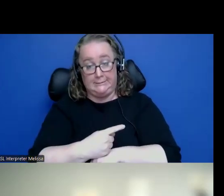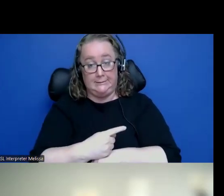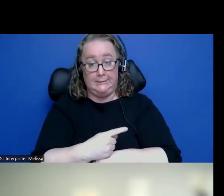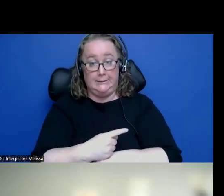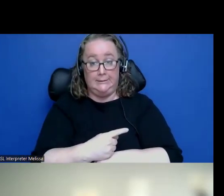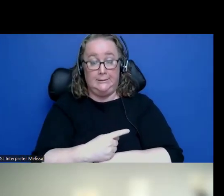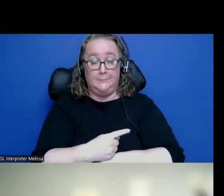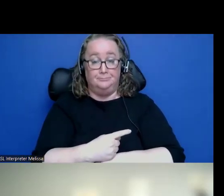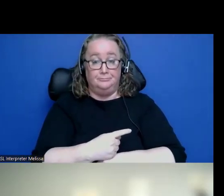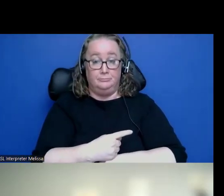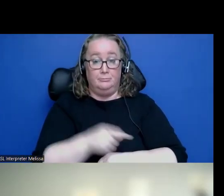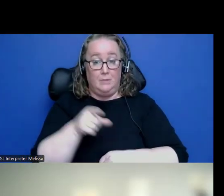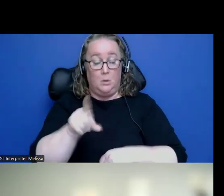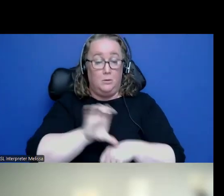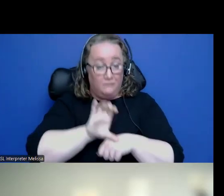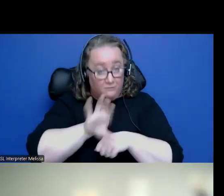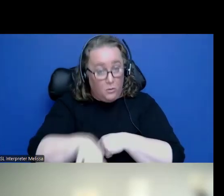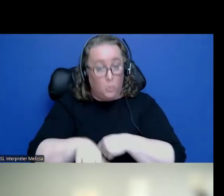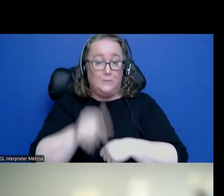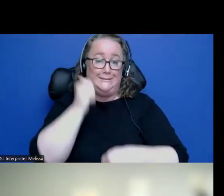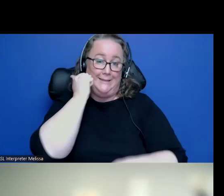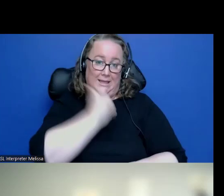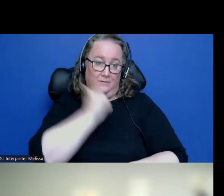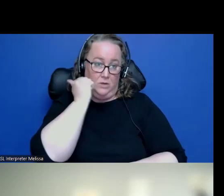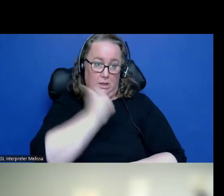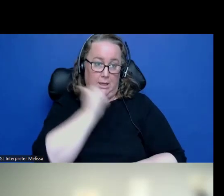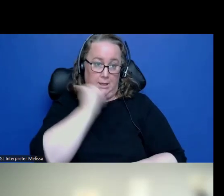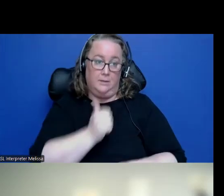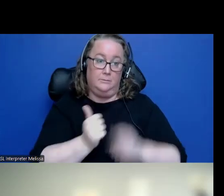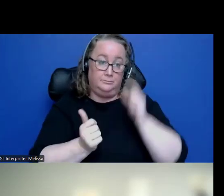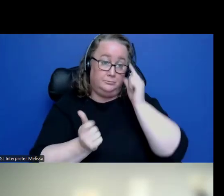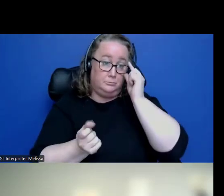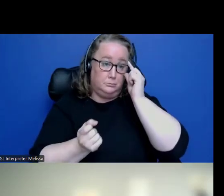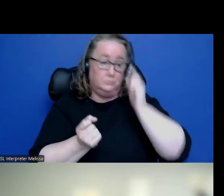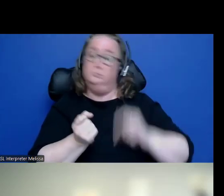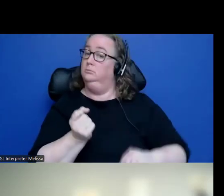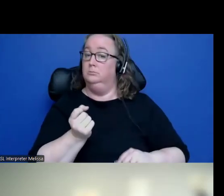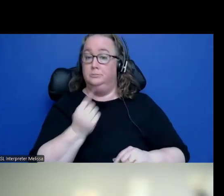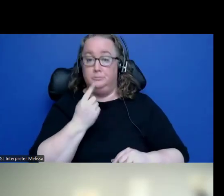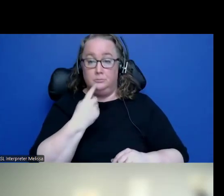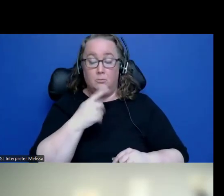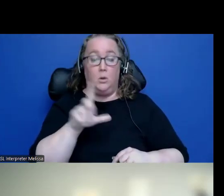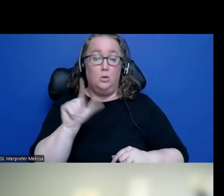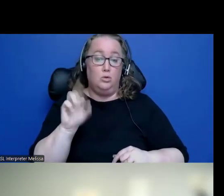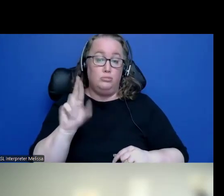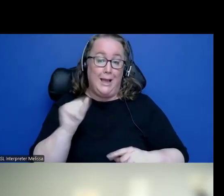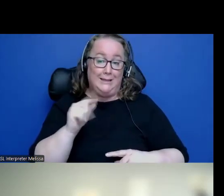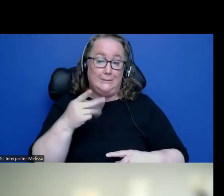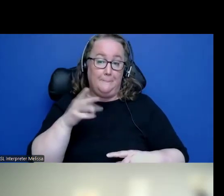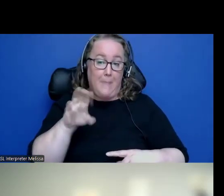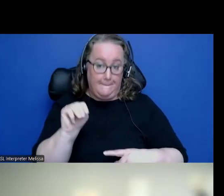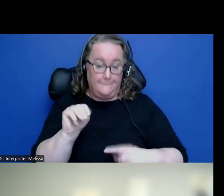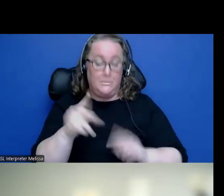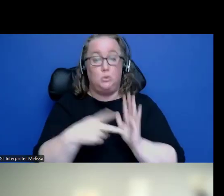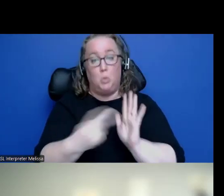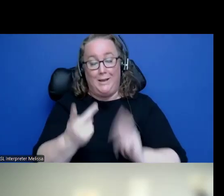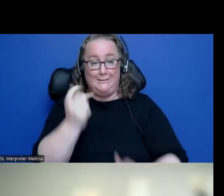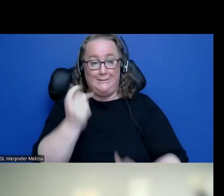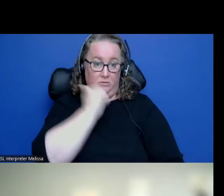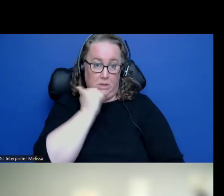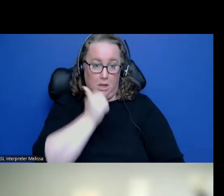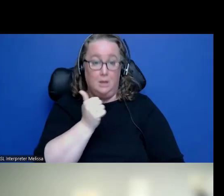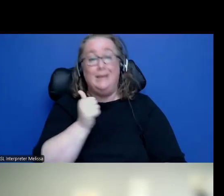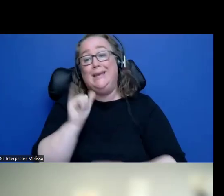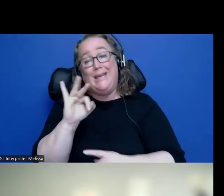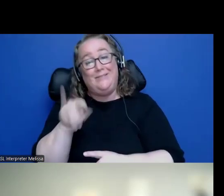he was forced every day to take lorazepam tablets twice a day, or if